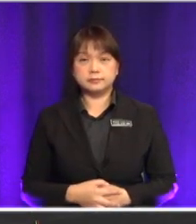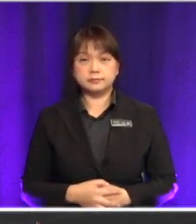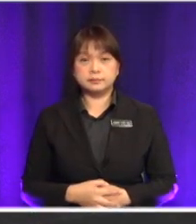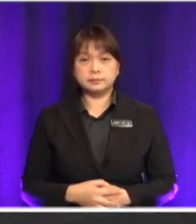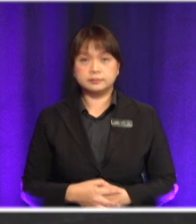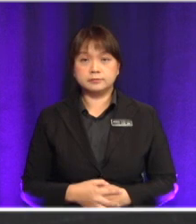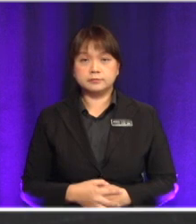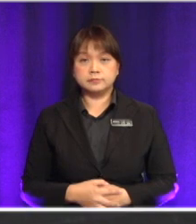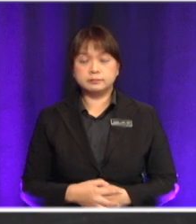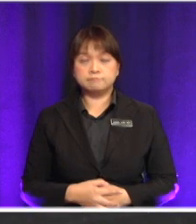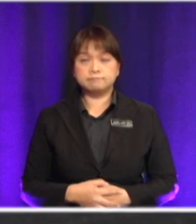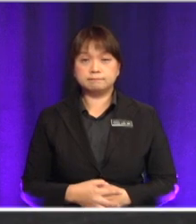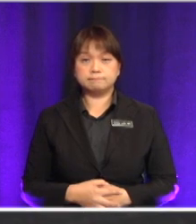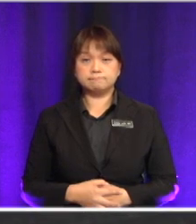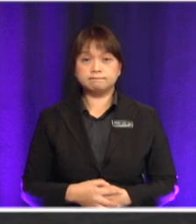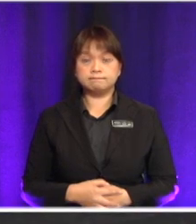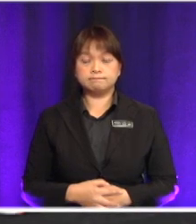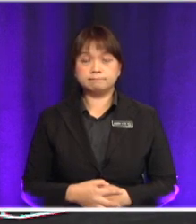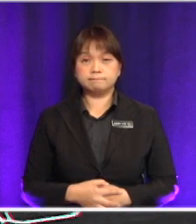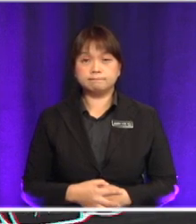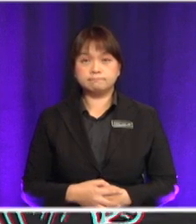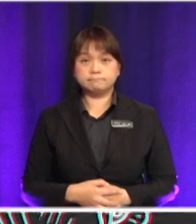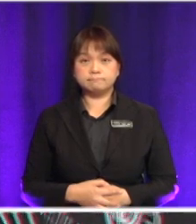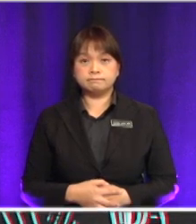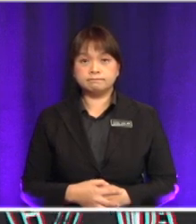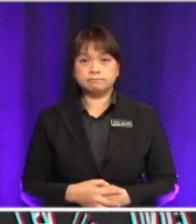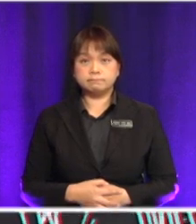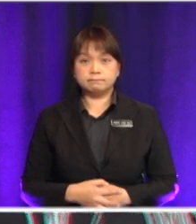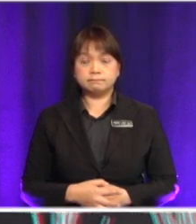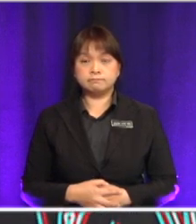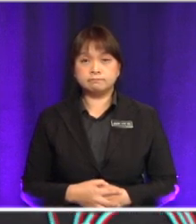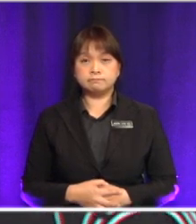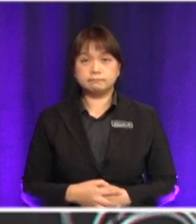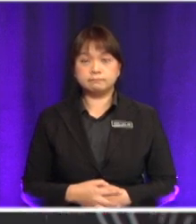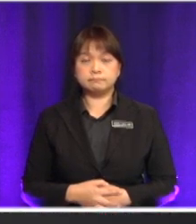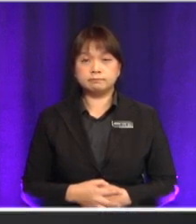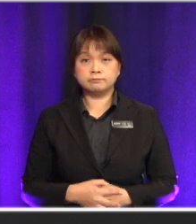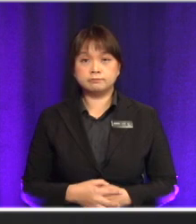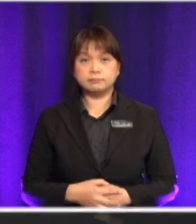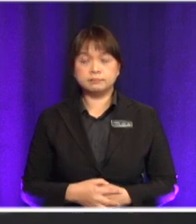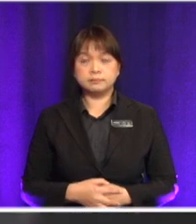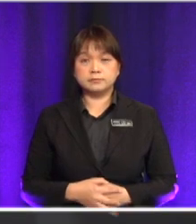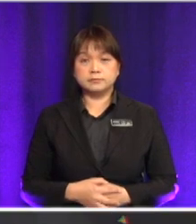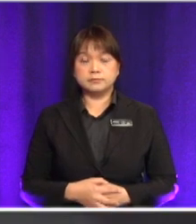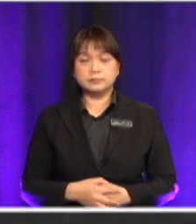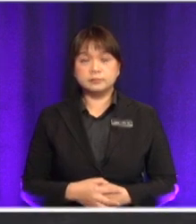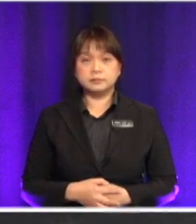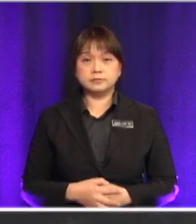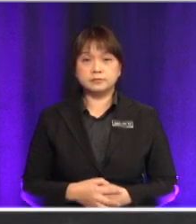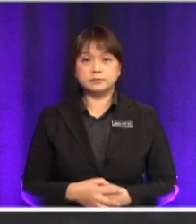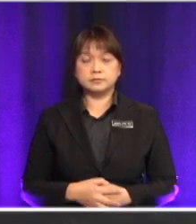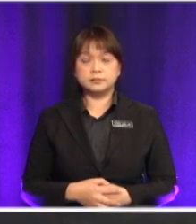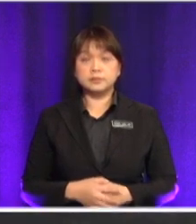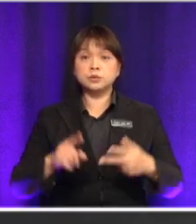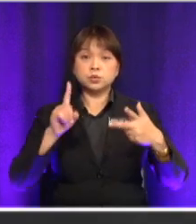So it helps. Okay, let's move on to the second paragraph. All Duffy, right, Duffy. you ready? Yes. Sorry, okay, the third paragraph. Sorry,